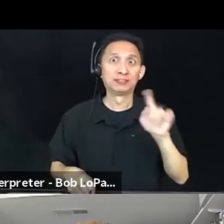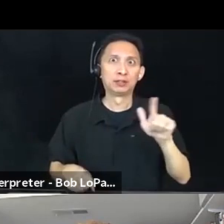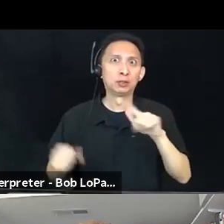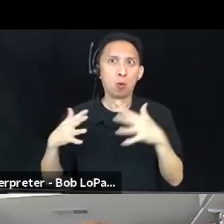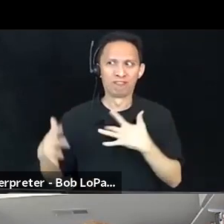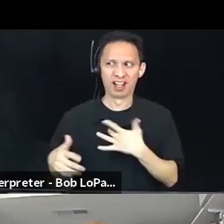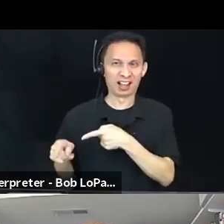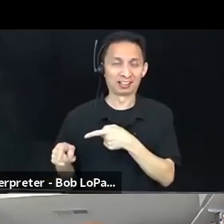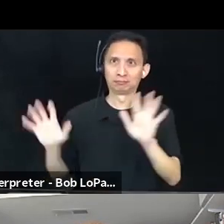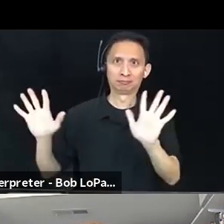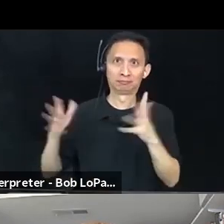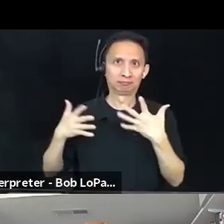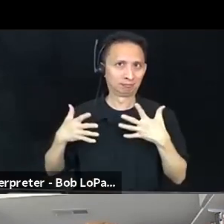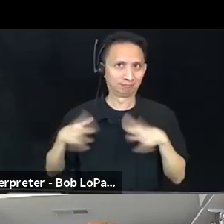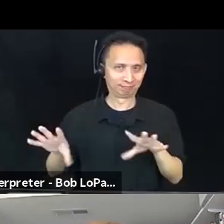bombing.